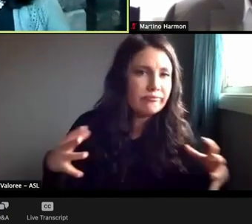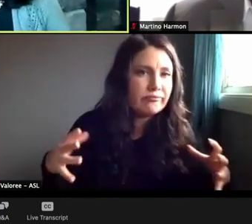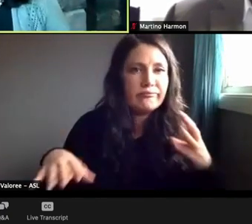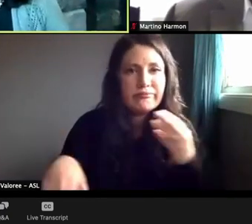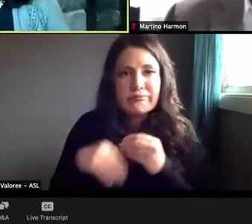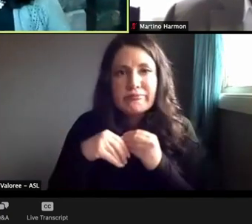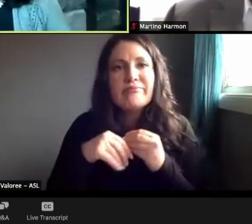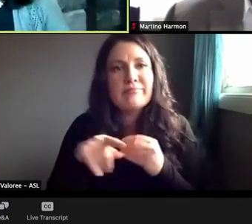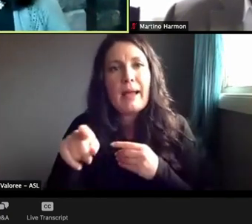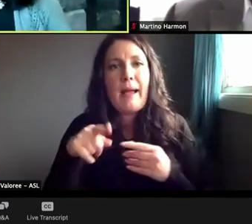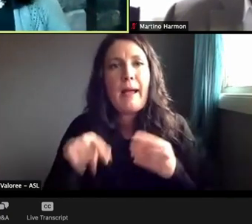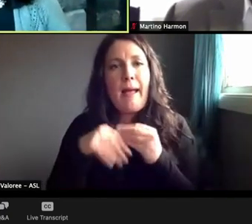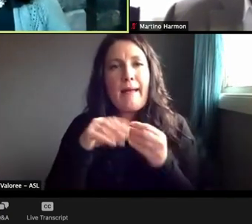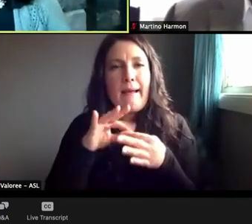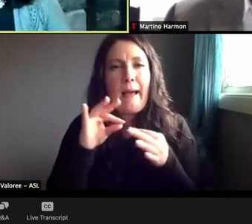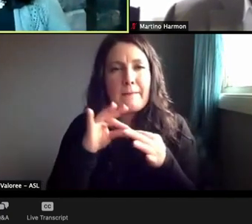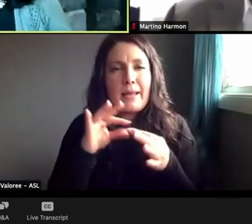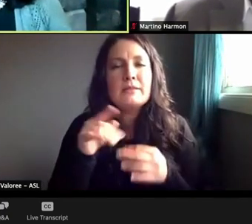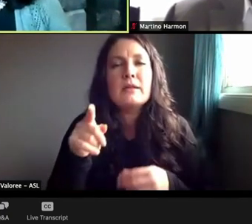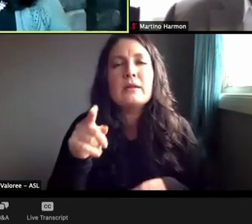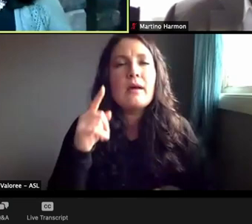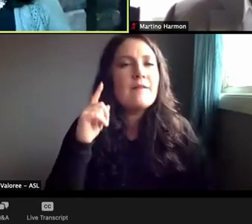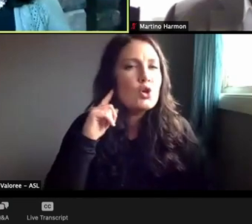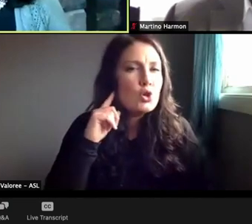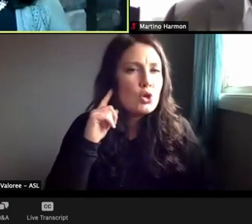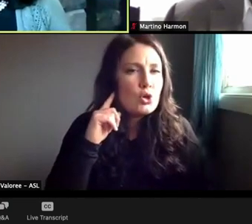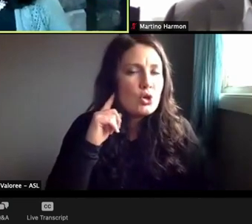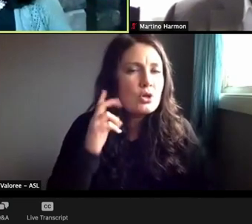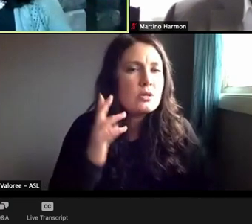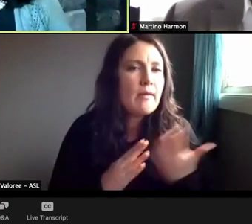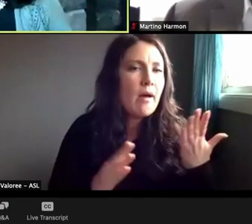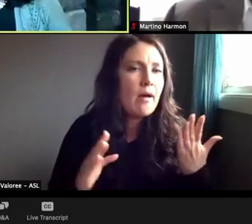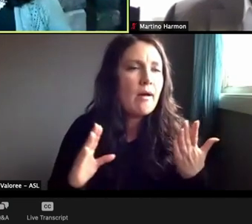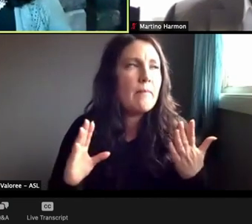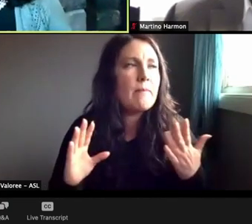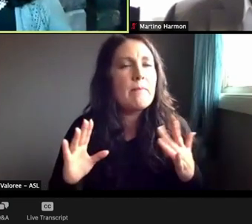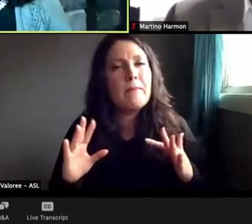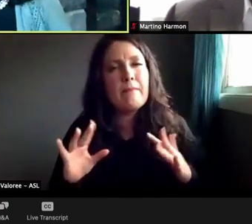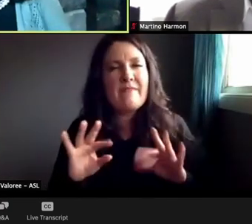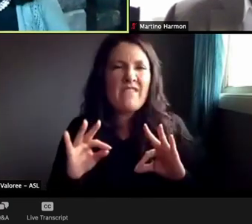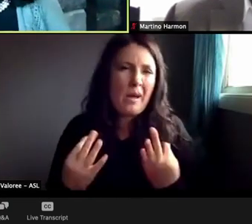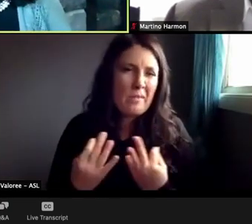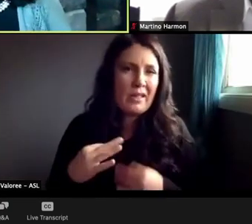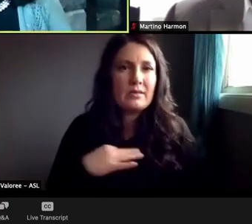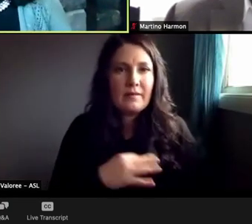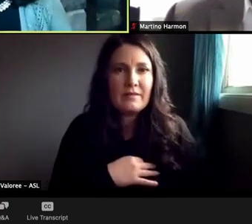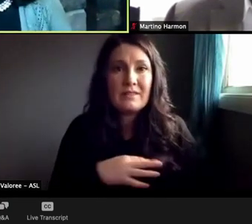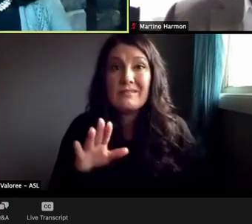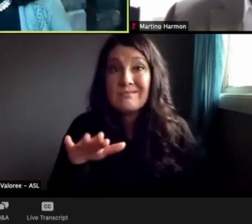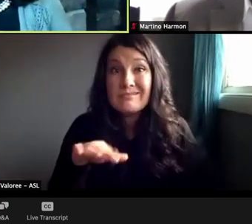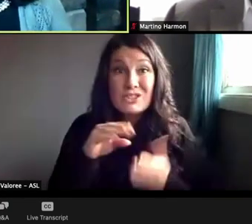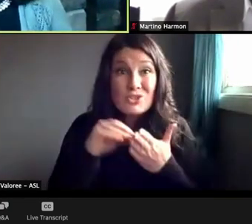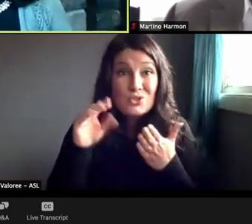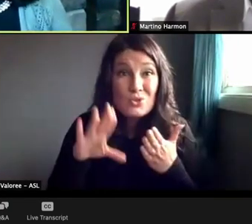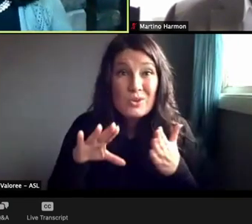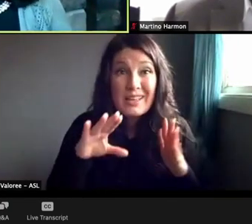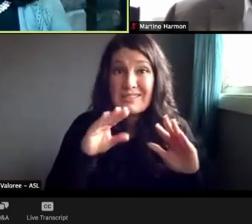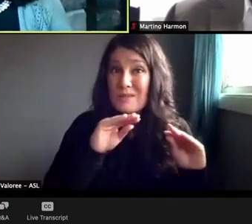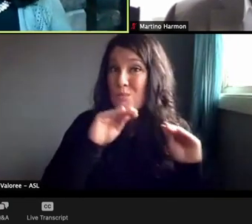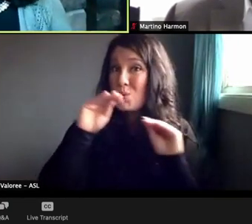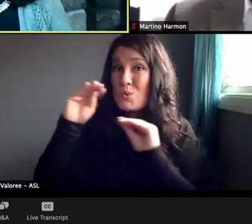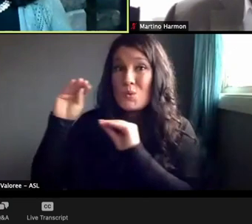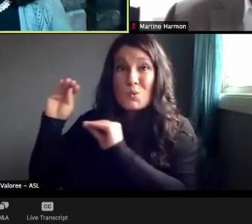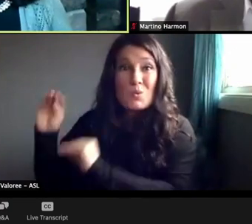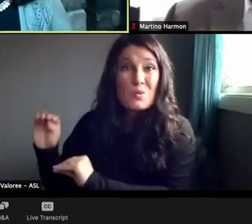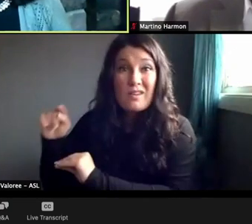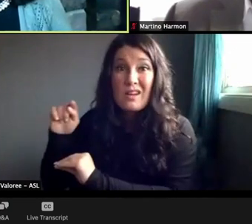the earlier question. I have heard from some families, or at least some faculty, who said, well, are the students moving off campus so they don't have to be